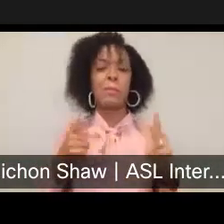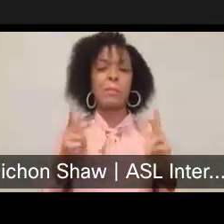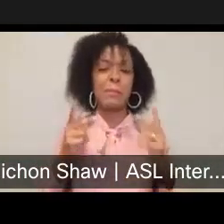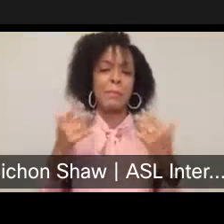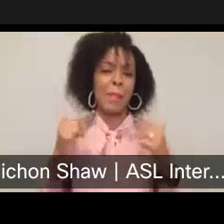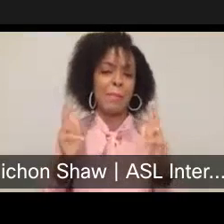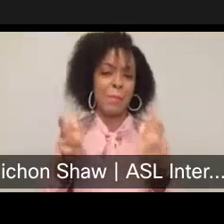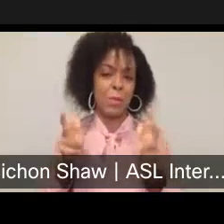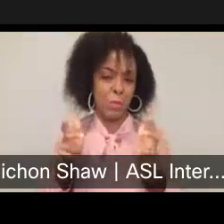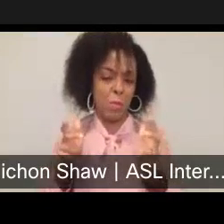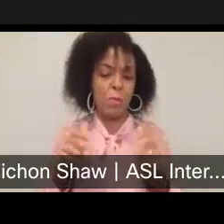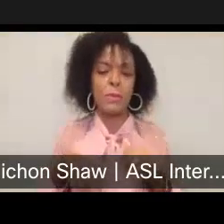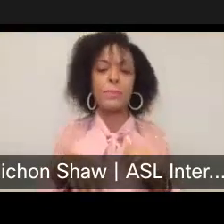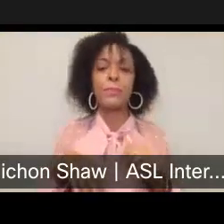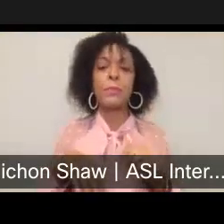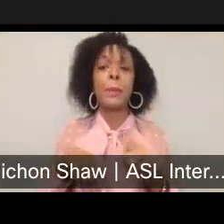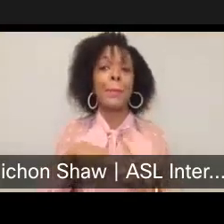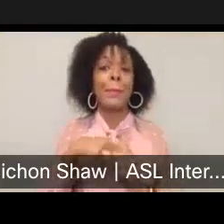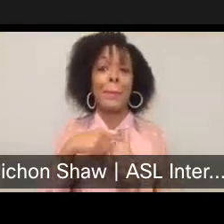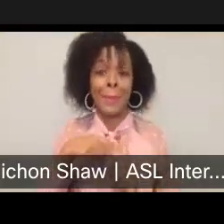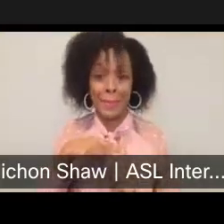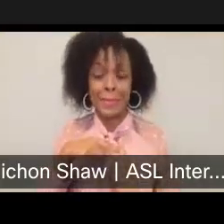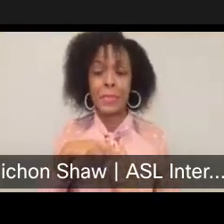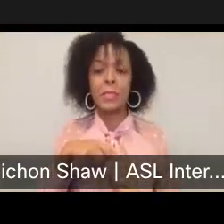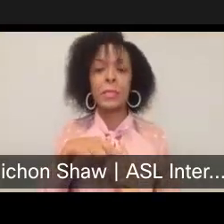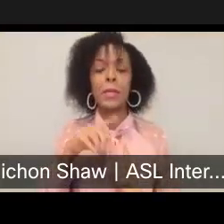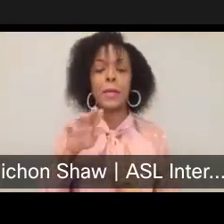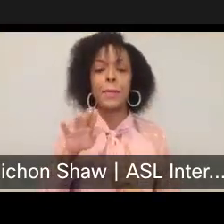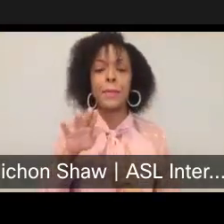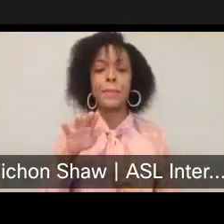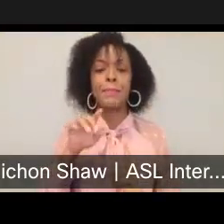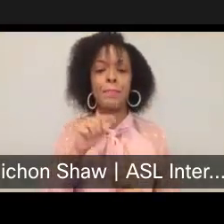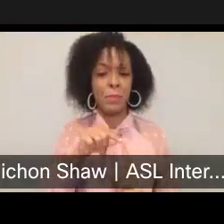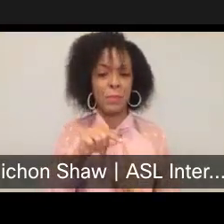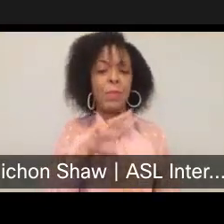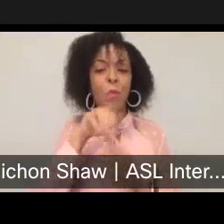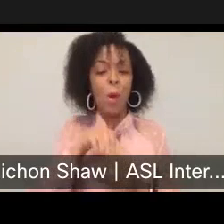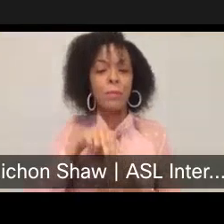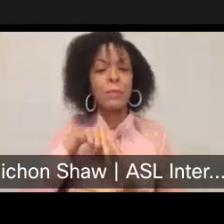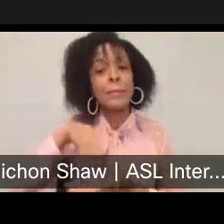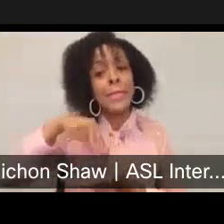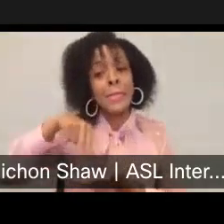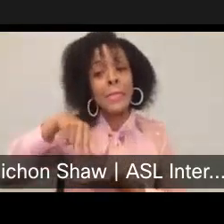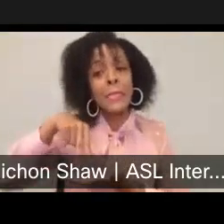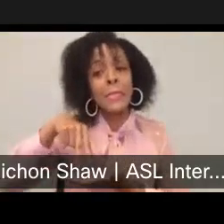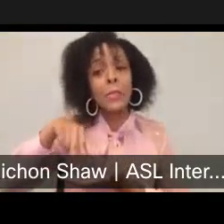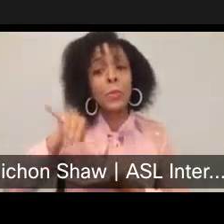was in a dance. And so, of course, we